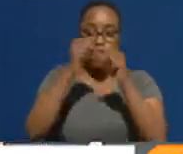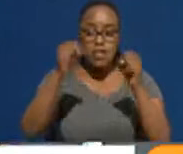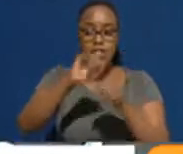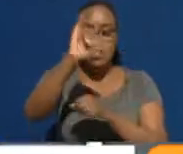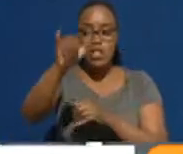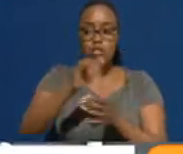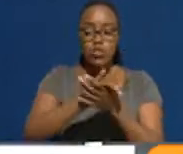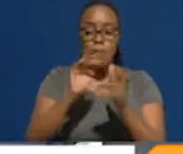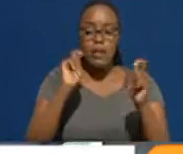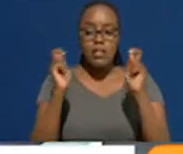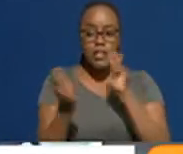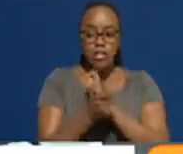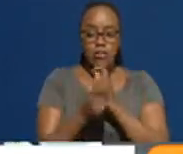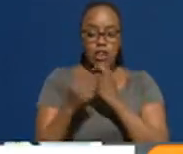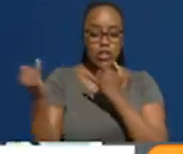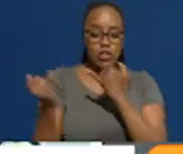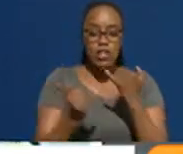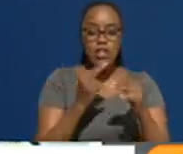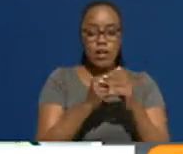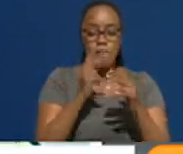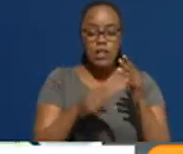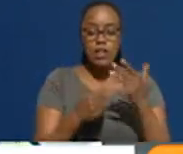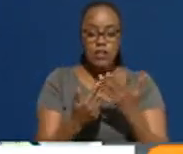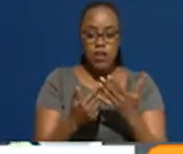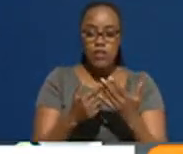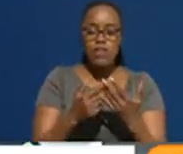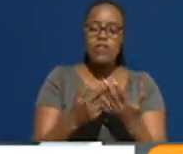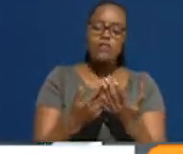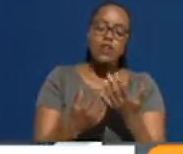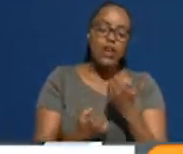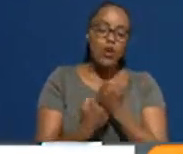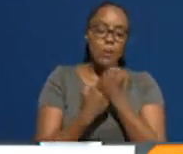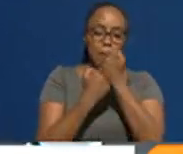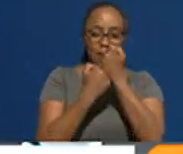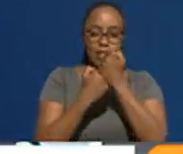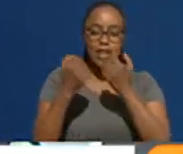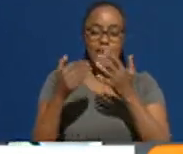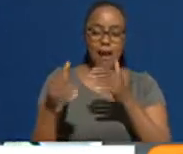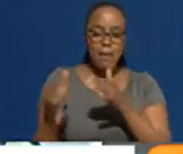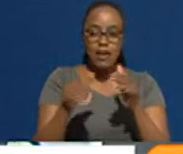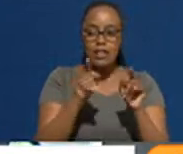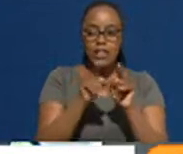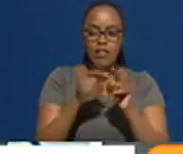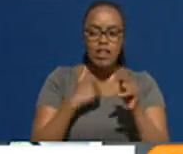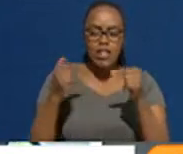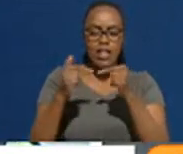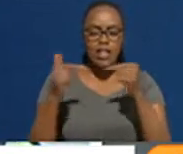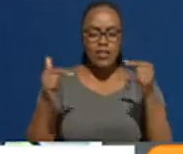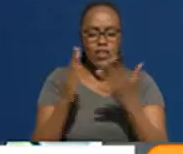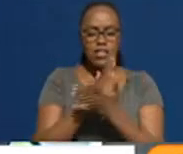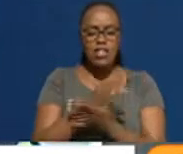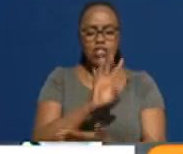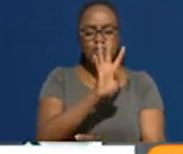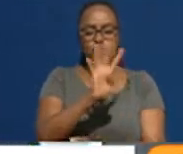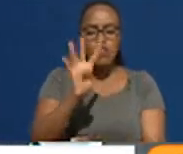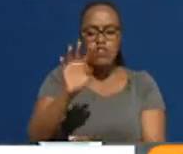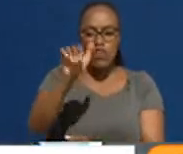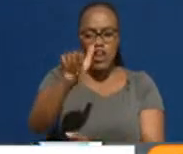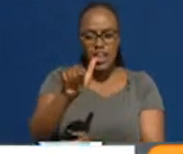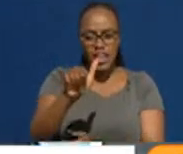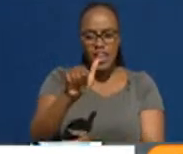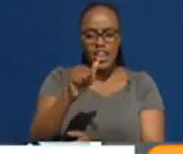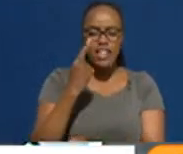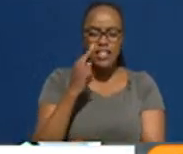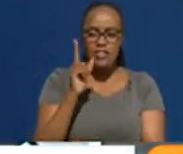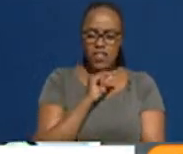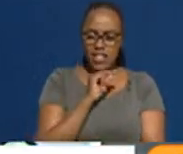then came and amended the law and introduced something we call complementary mechanism, which is very controversial, section 44A. Are his